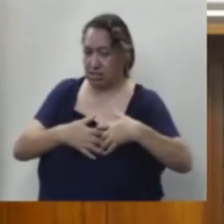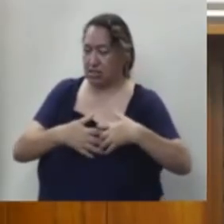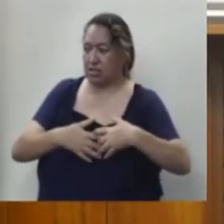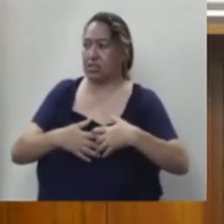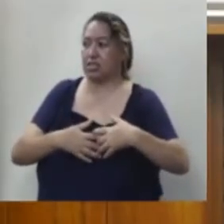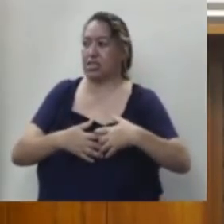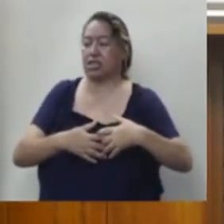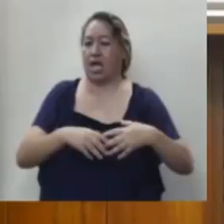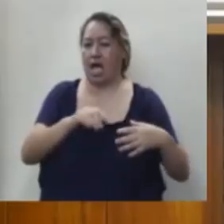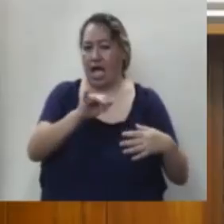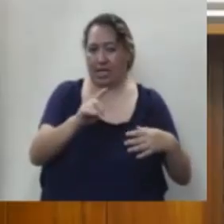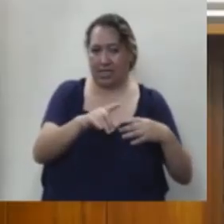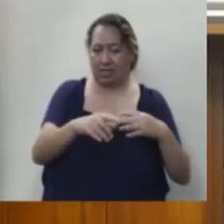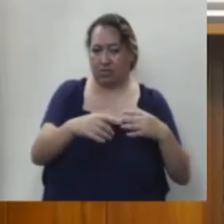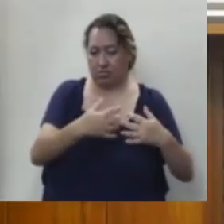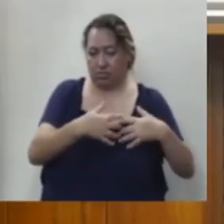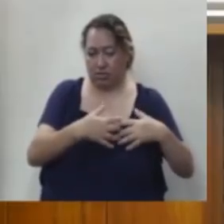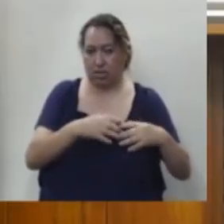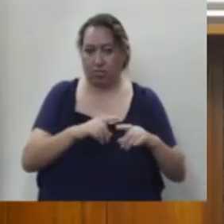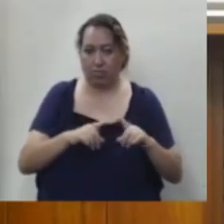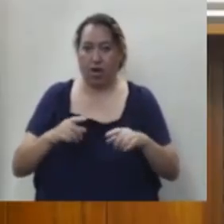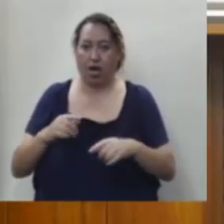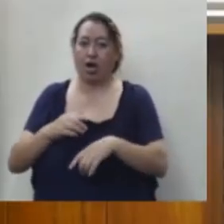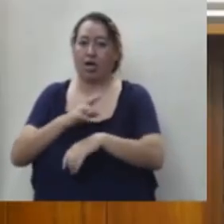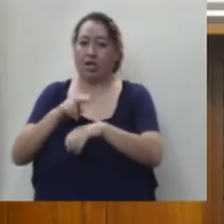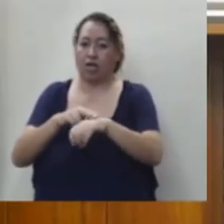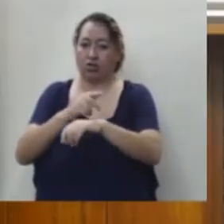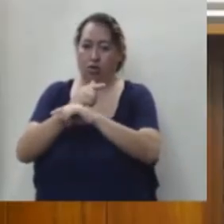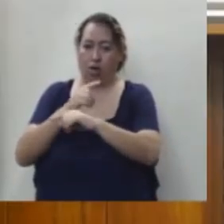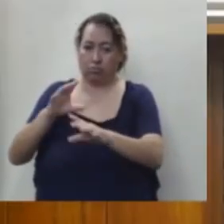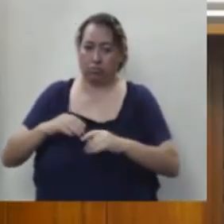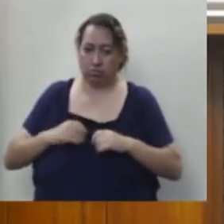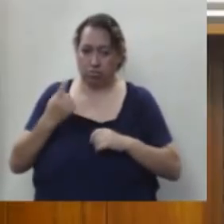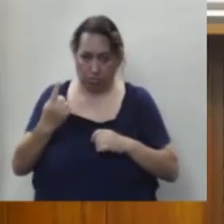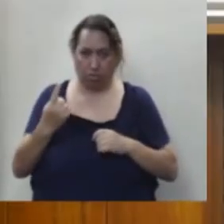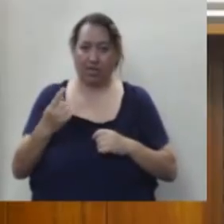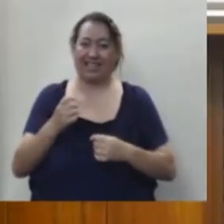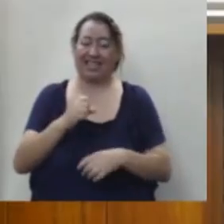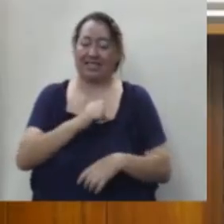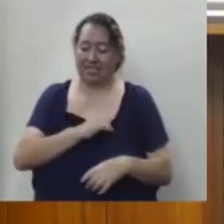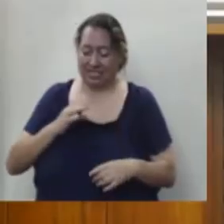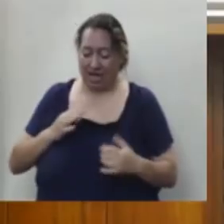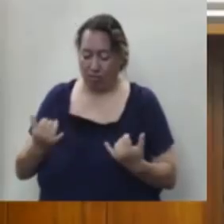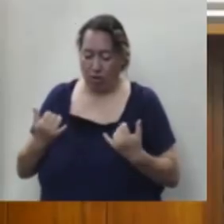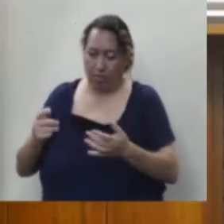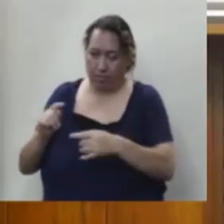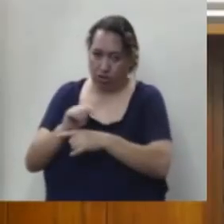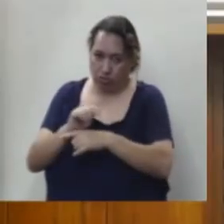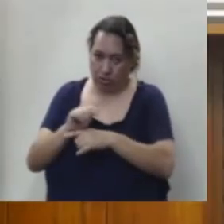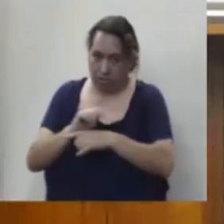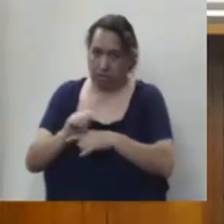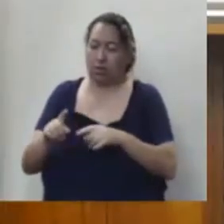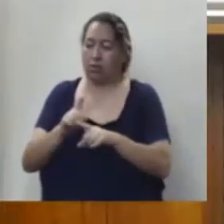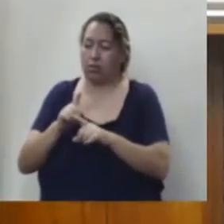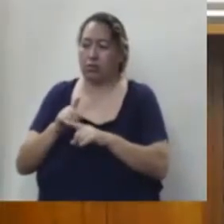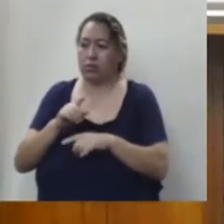Guard received 1 BioFire test machine. The staff has been trained, as well as a BD Max that has arrived and